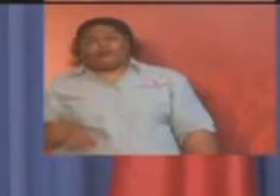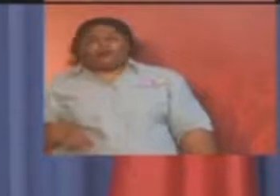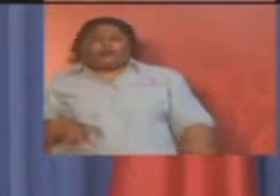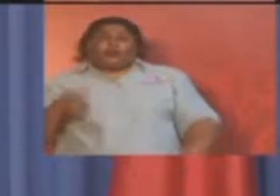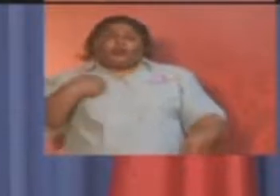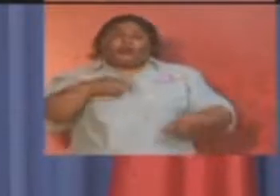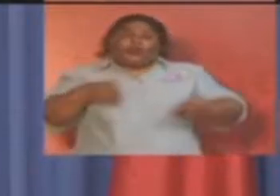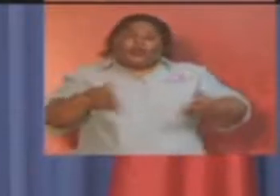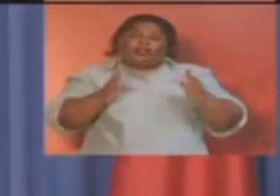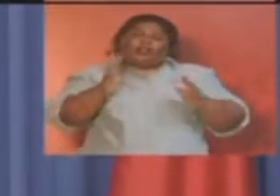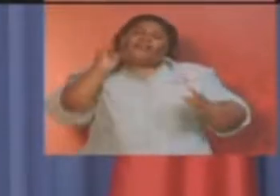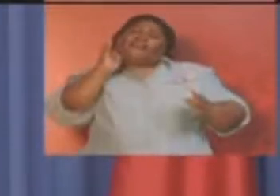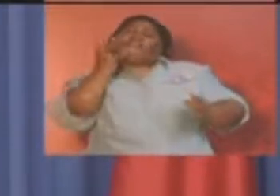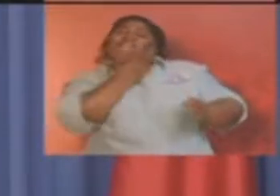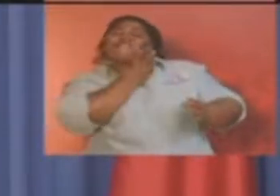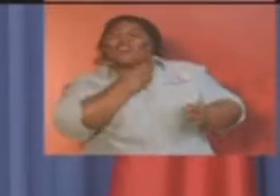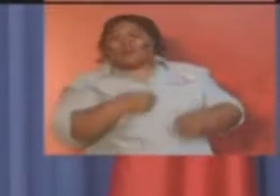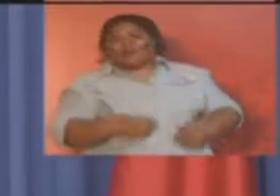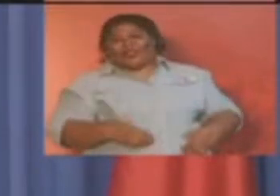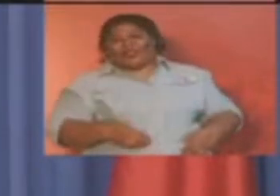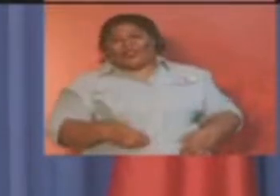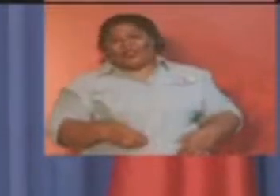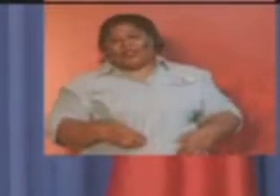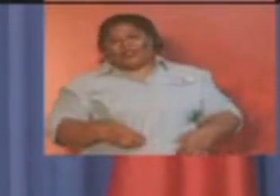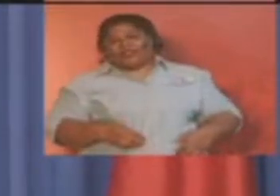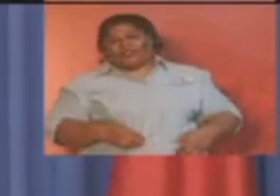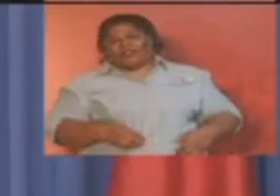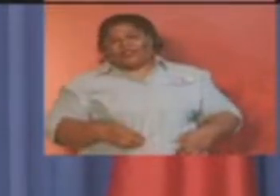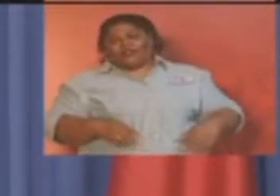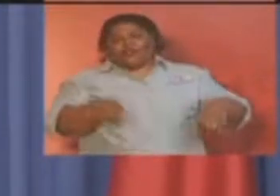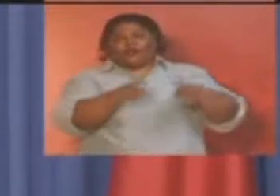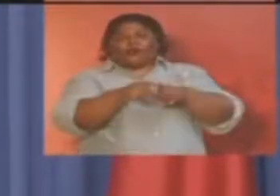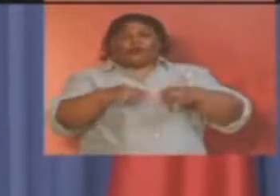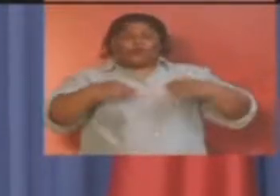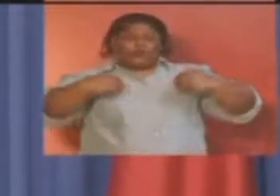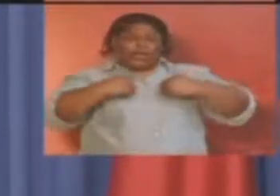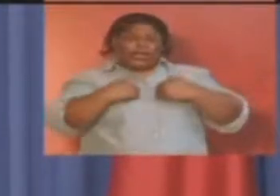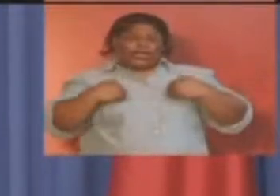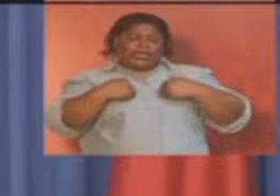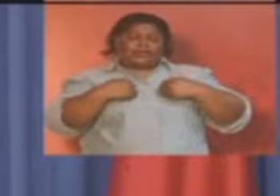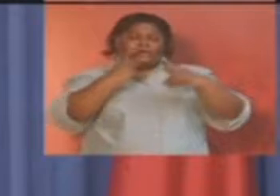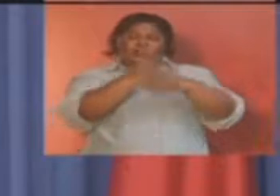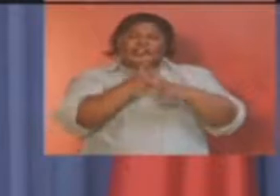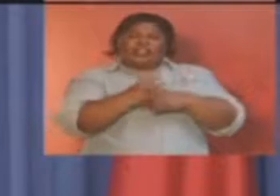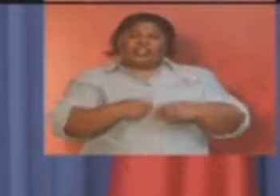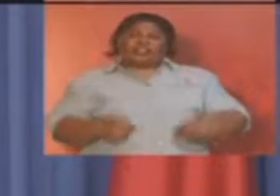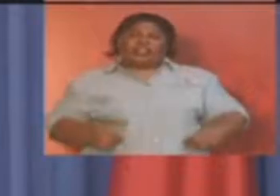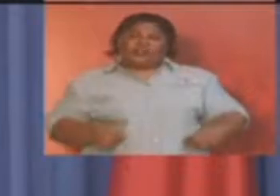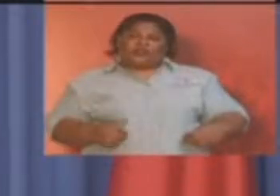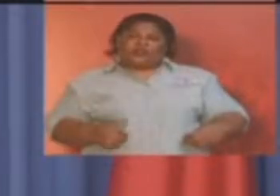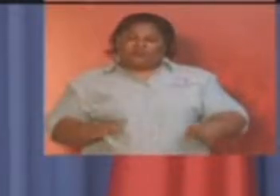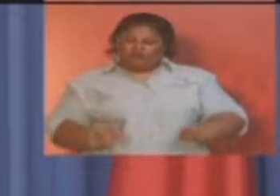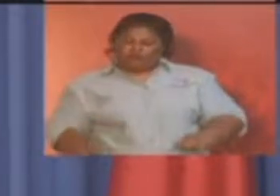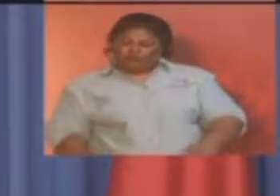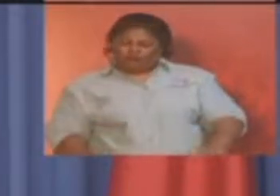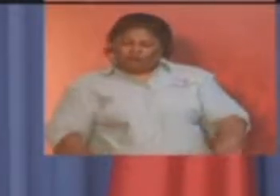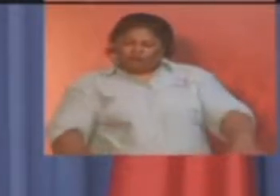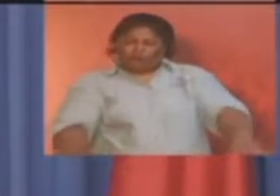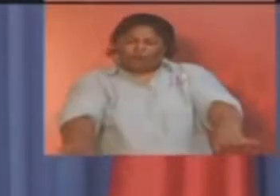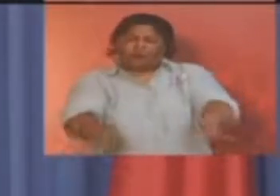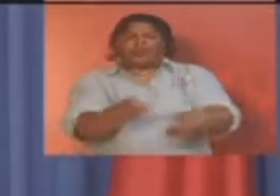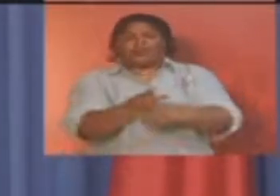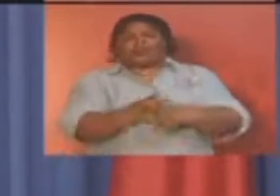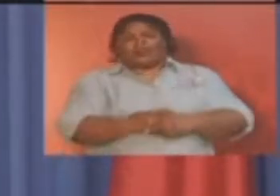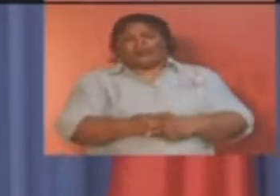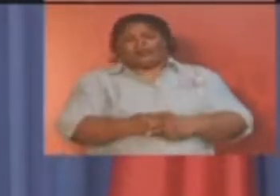farm workers who are employed in animal food, feed, ingredient production, packaging, etc. Of course, because